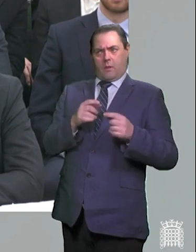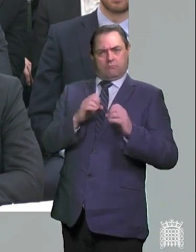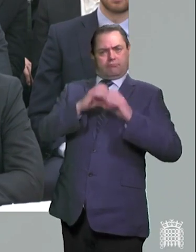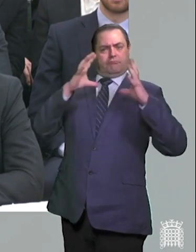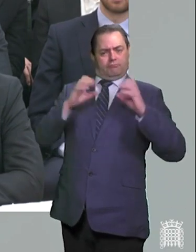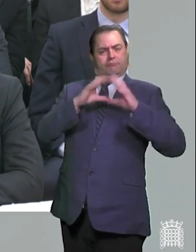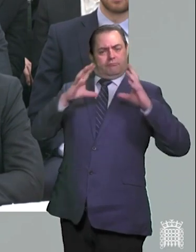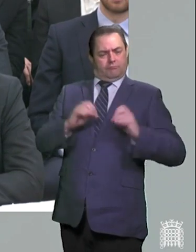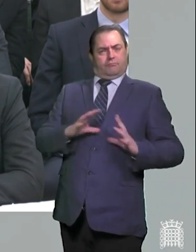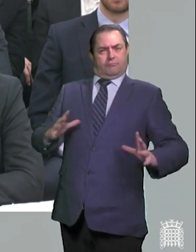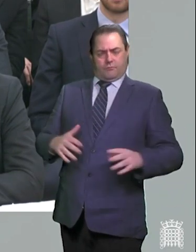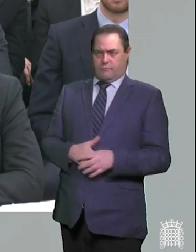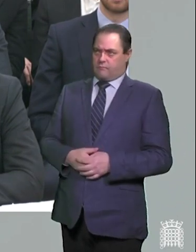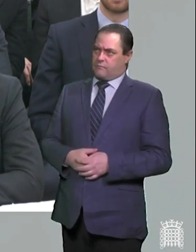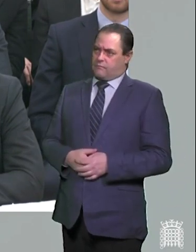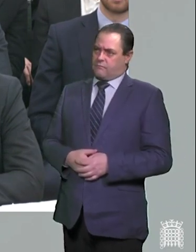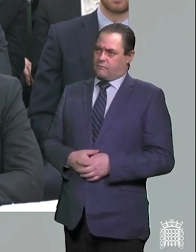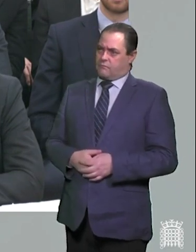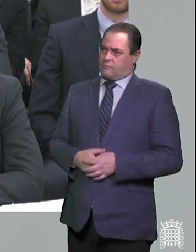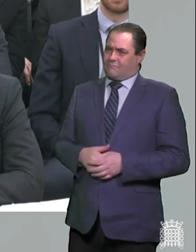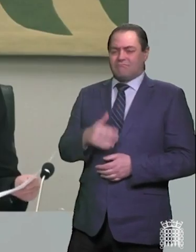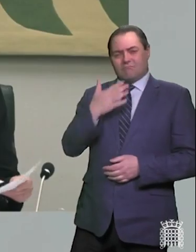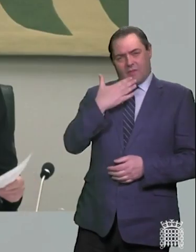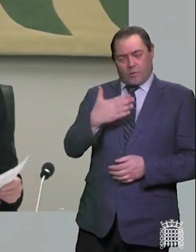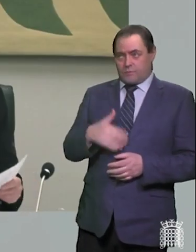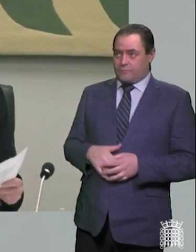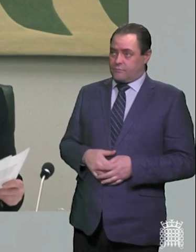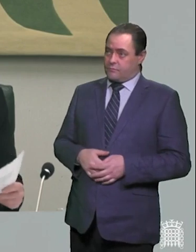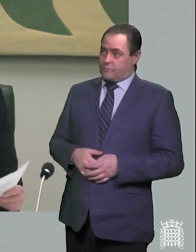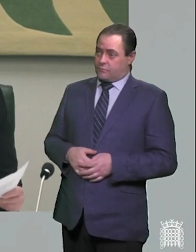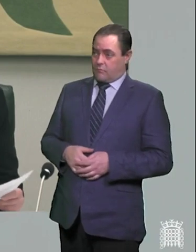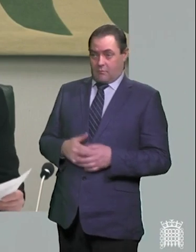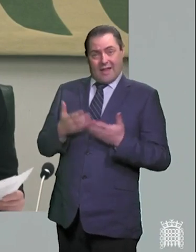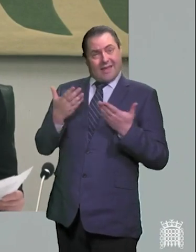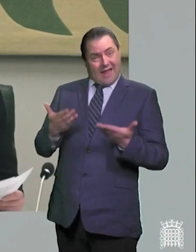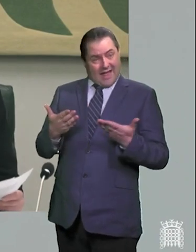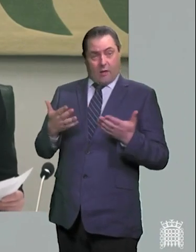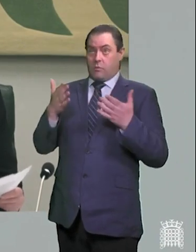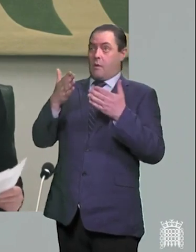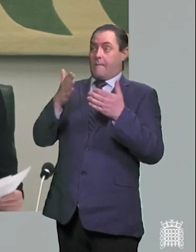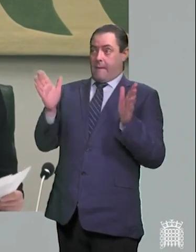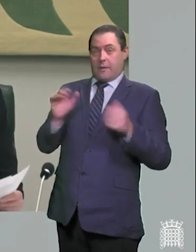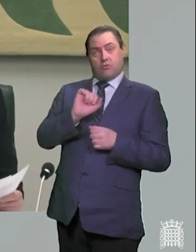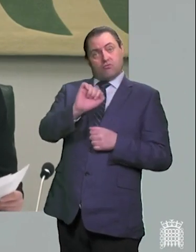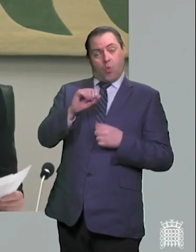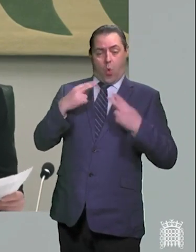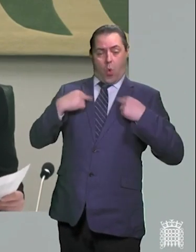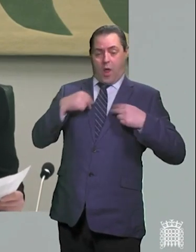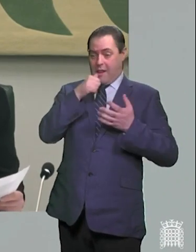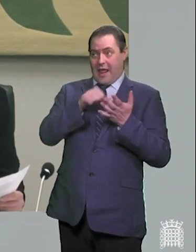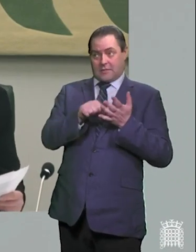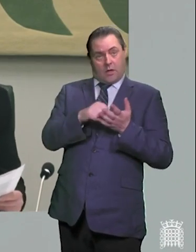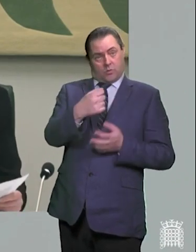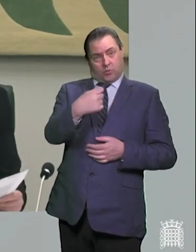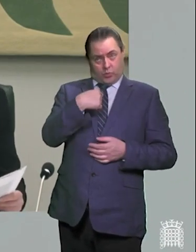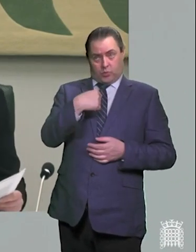elucidate, and it would be helpful to do that. Okay, thank you. And we're putting now in the public domain your lawyer's letter to